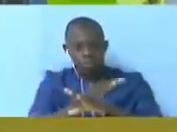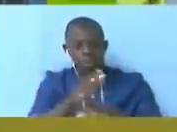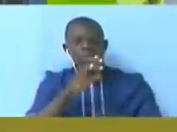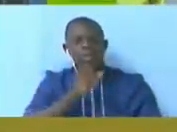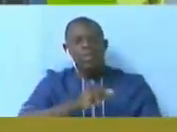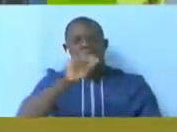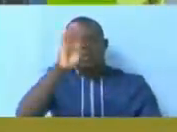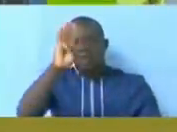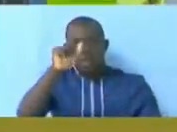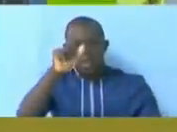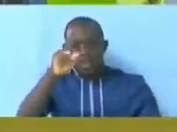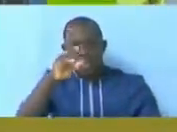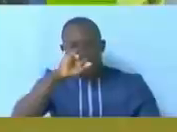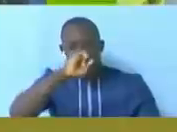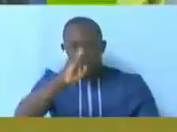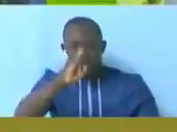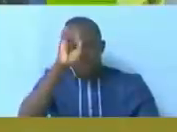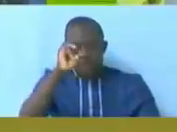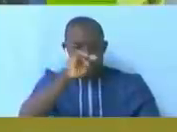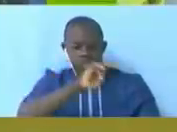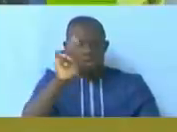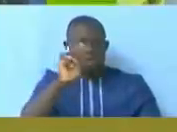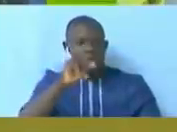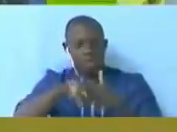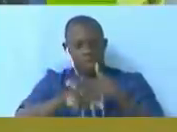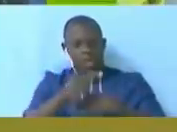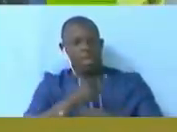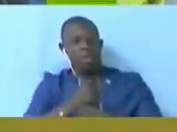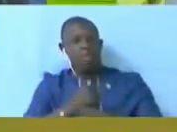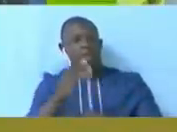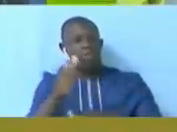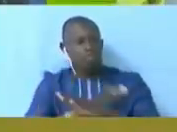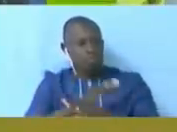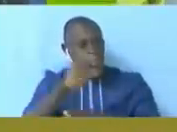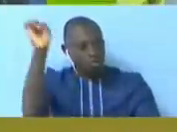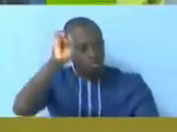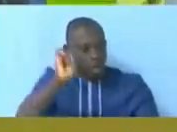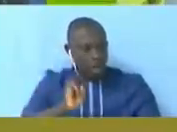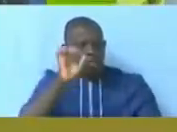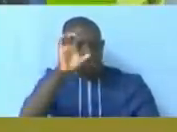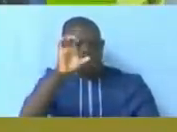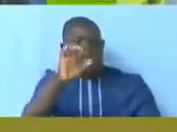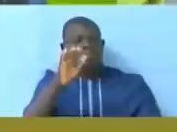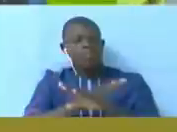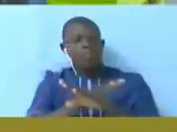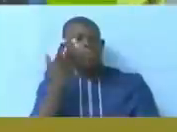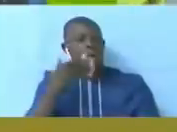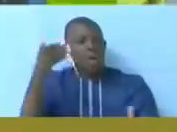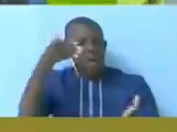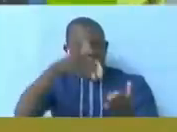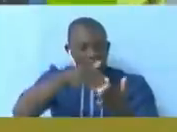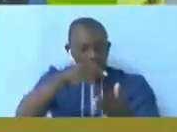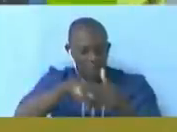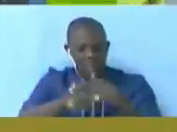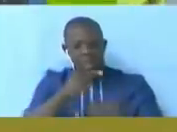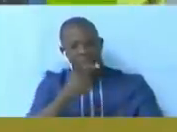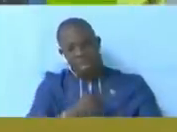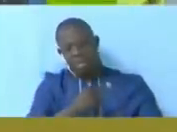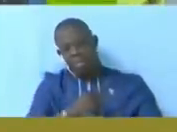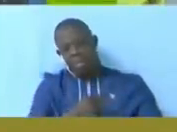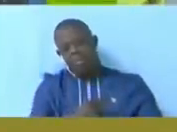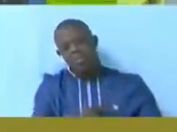the country, he was in Sudan. Mr. Baji, memu Esa Baji da manra bangokan janga benu Sudan bangokan. It was when he came